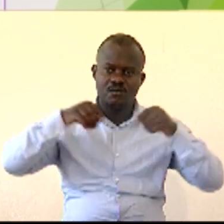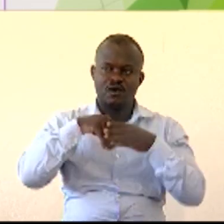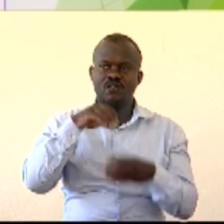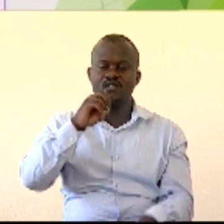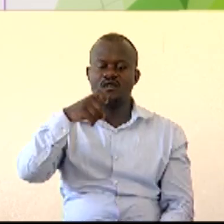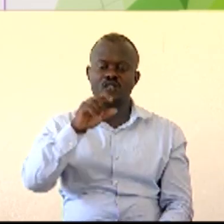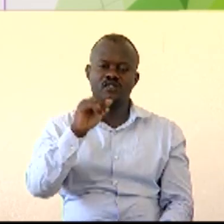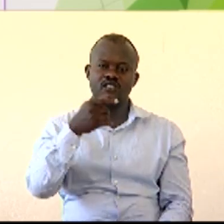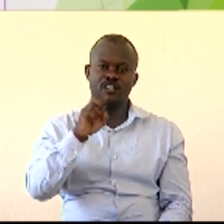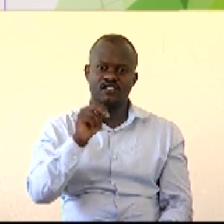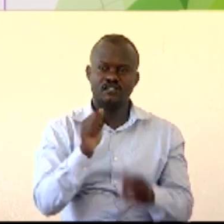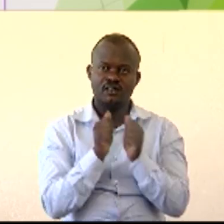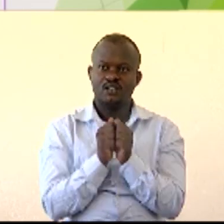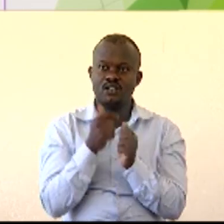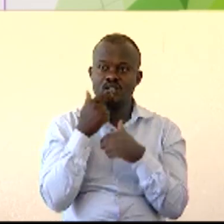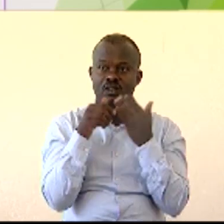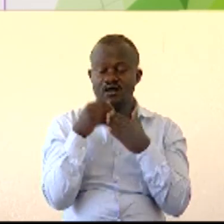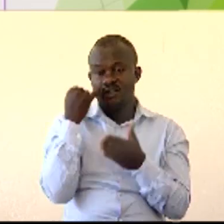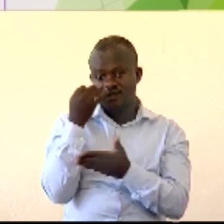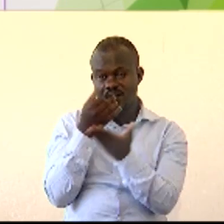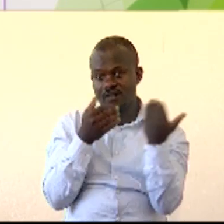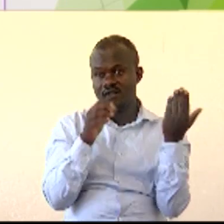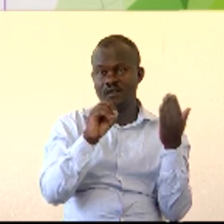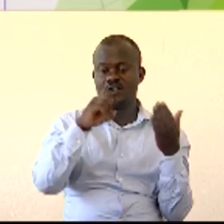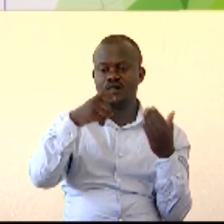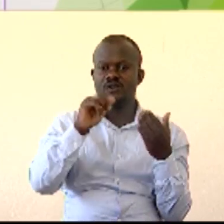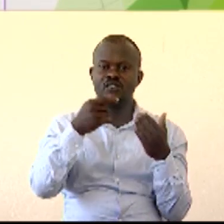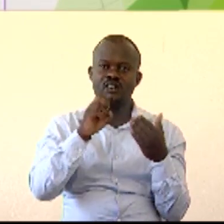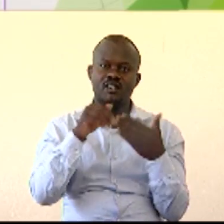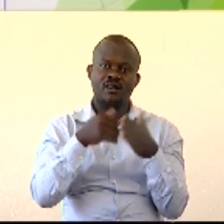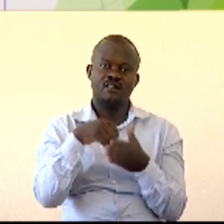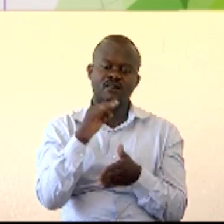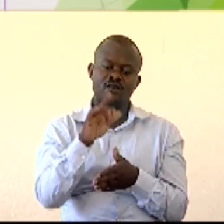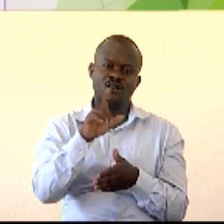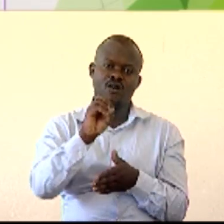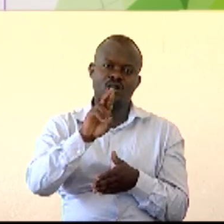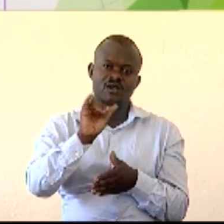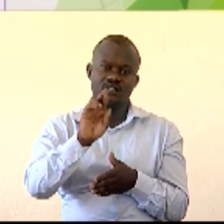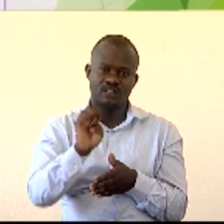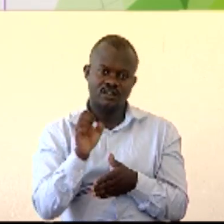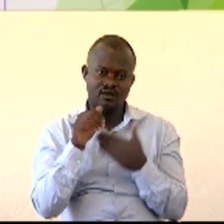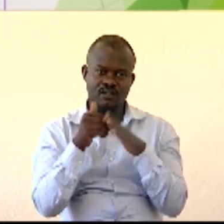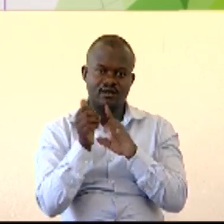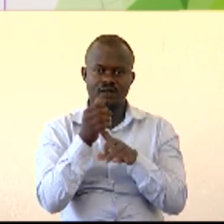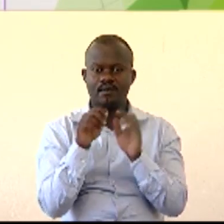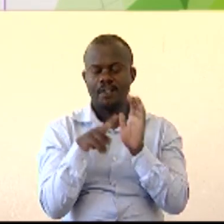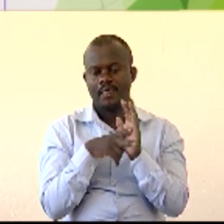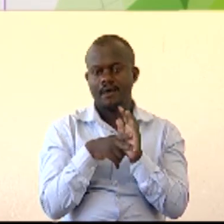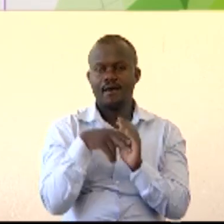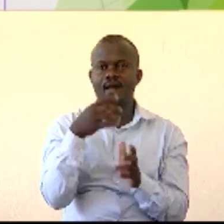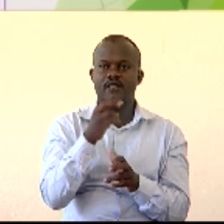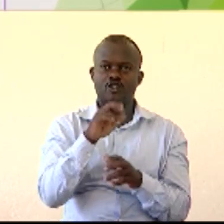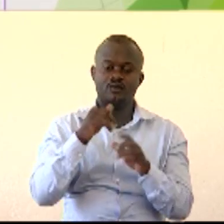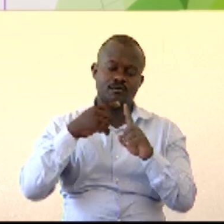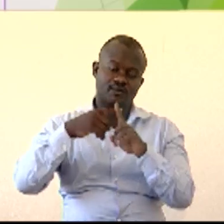and fluorine. So if they are oxygen and fluorine, then chlorine will carry a negative 1. Hydrogen, positive 1.